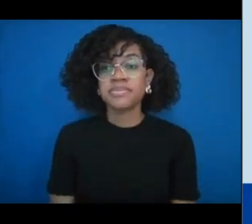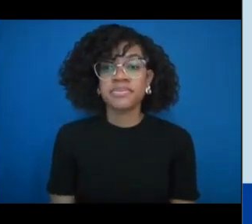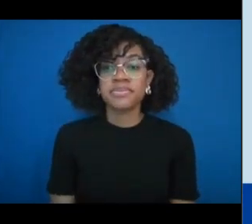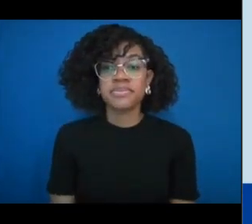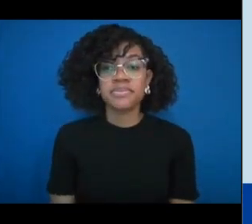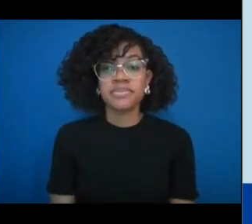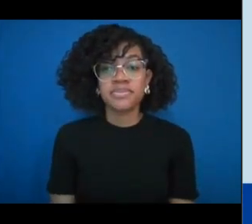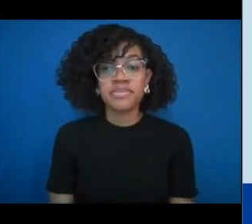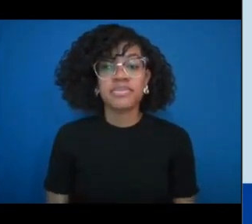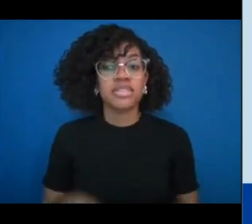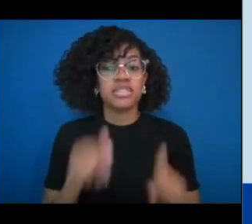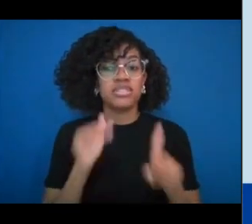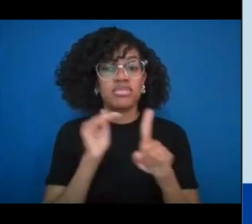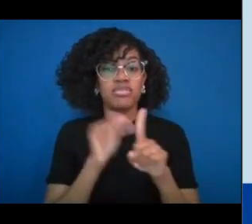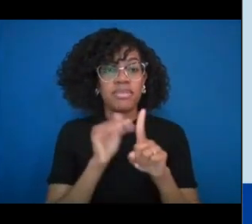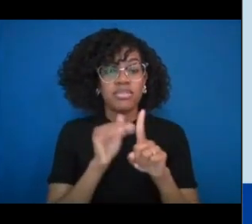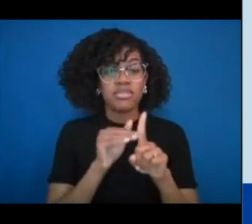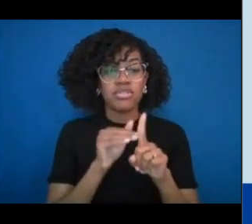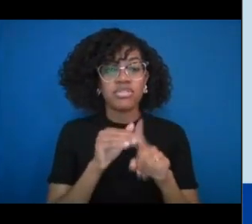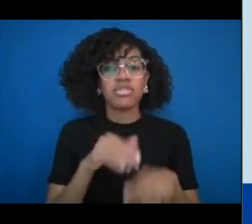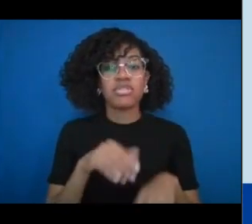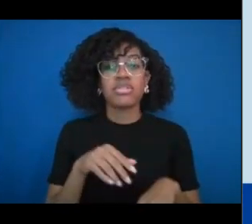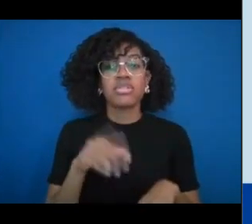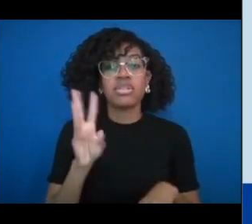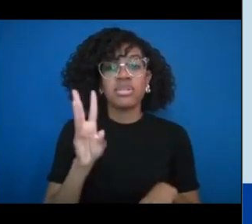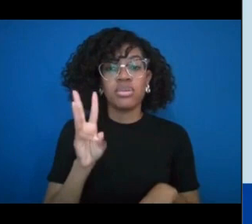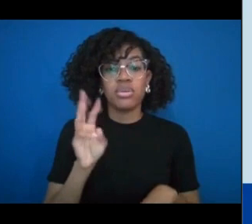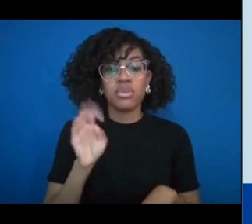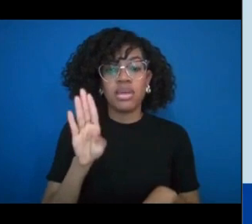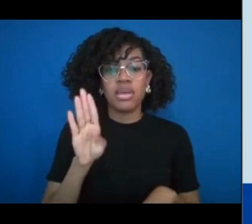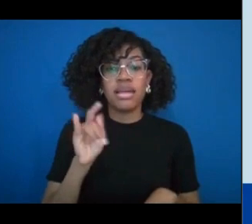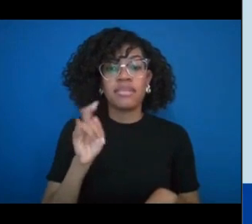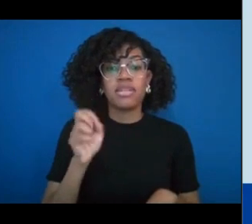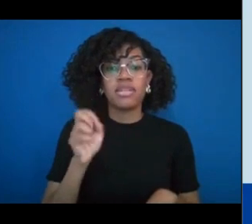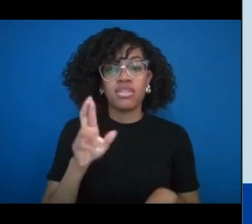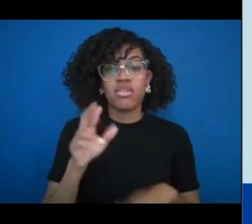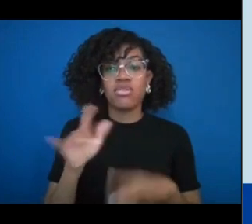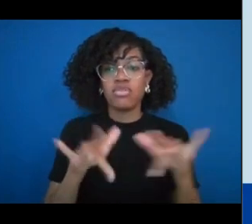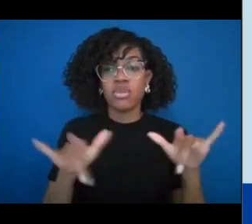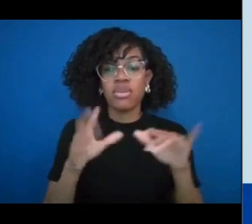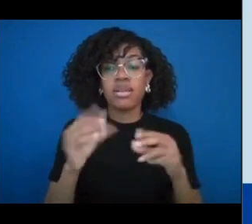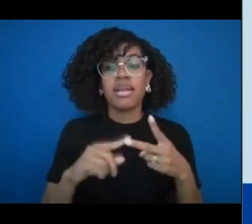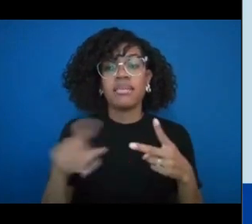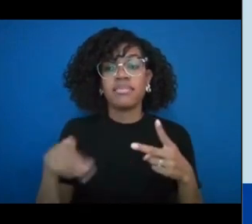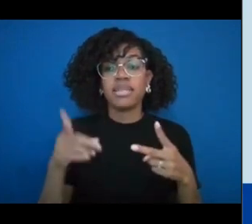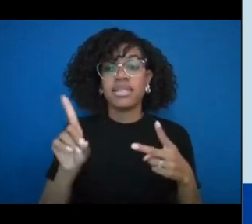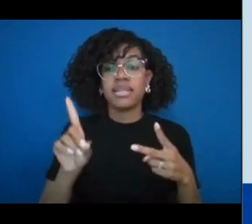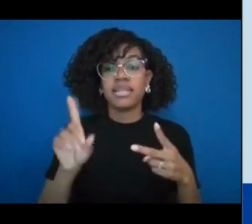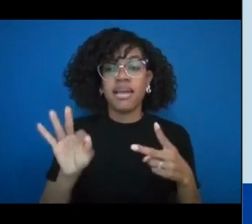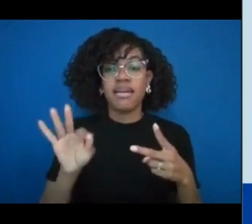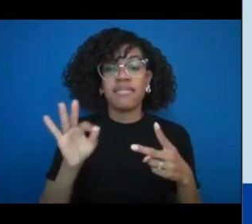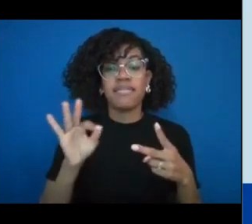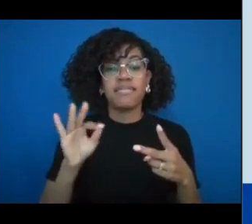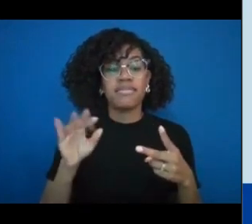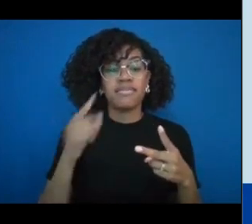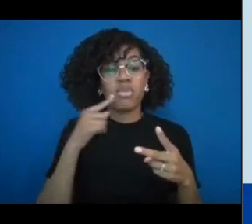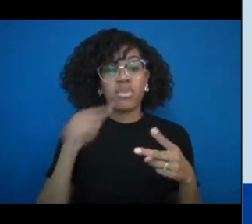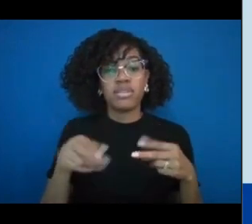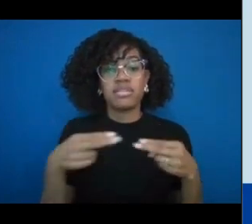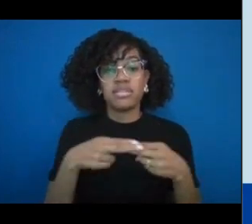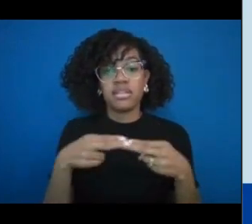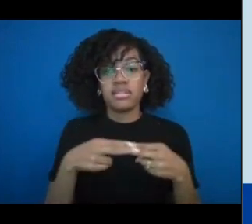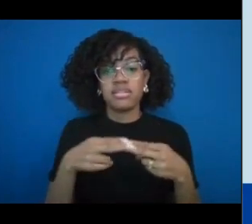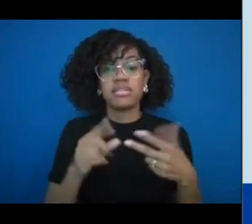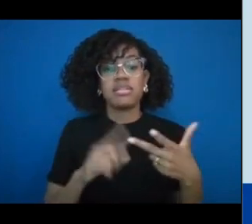as a reminder, the webinar recording, as well as a PDF of the presentation, a transcript